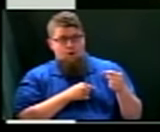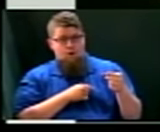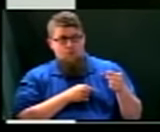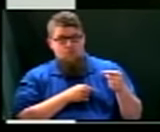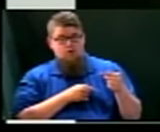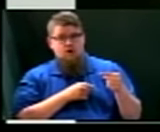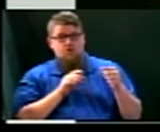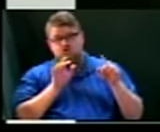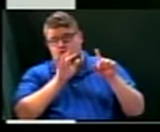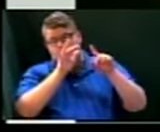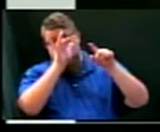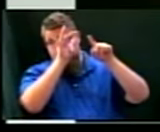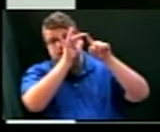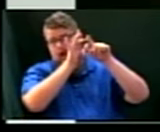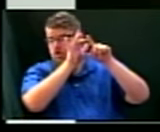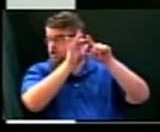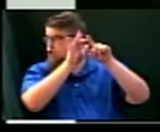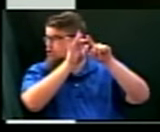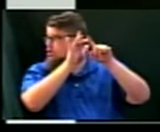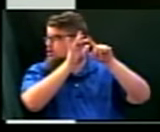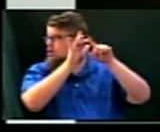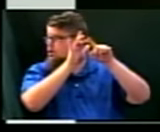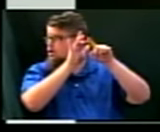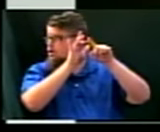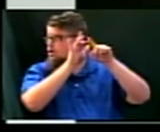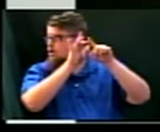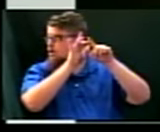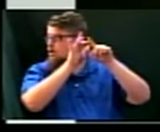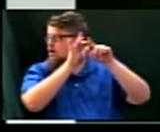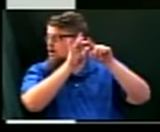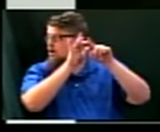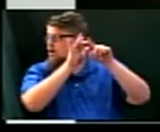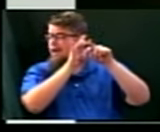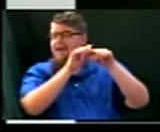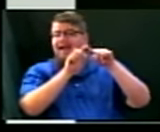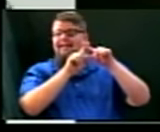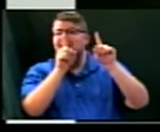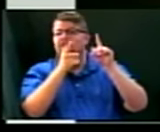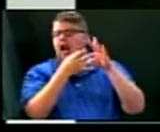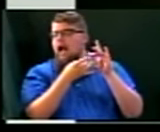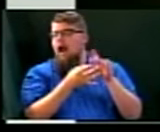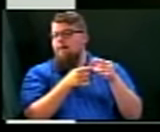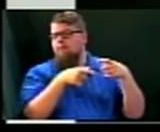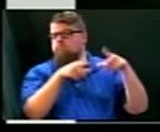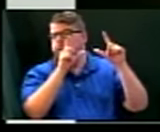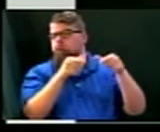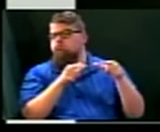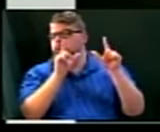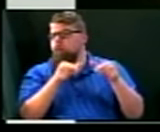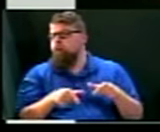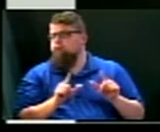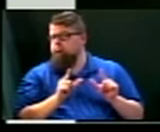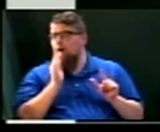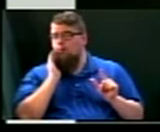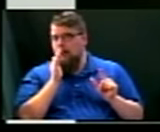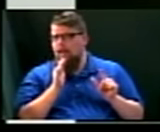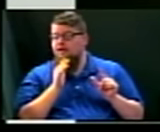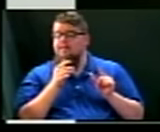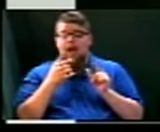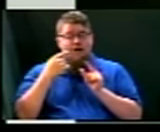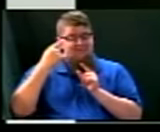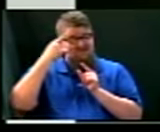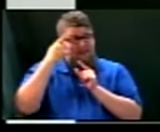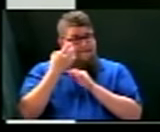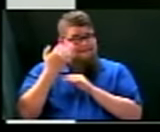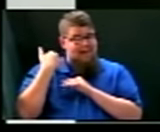So if she touches each of those blue arrows, a different comment will show up. Now, if you think back to the score